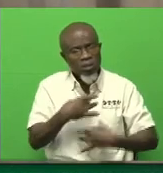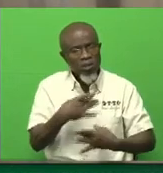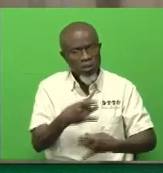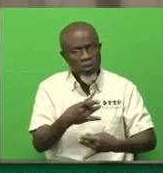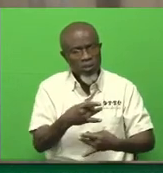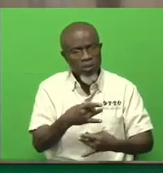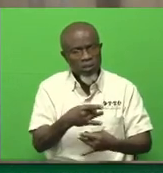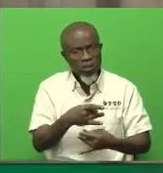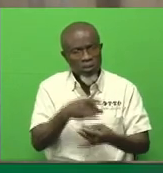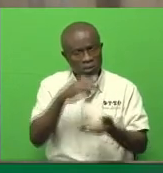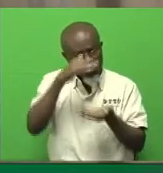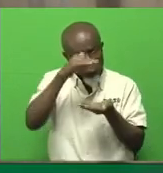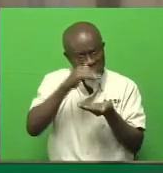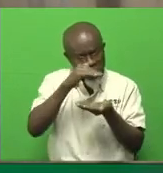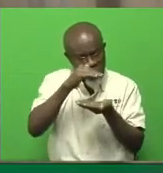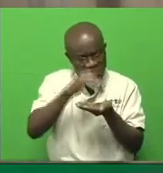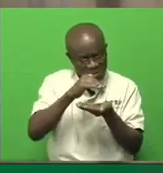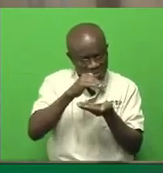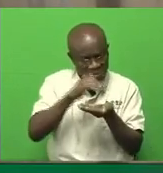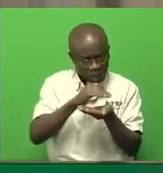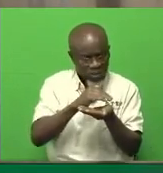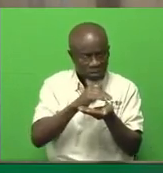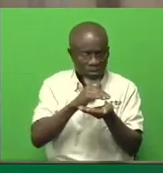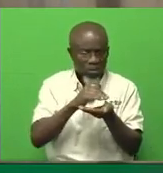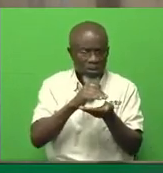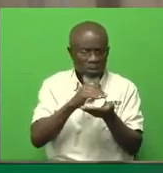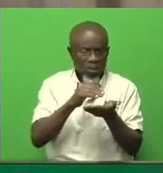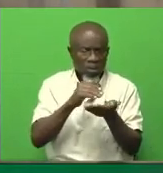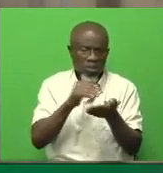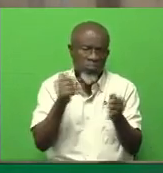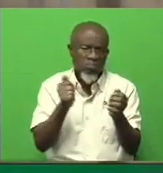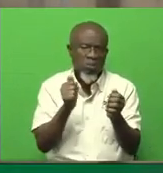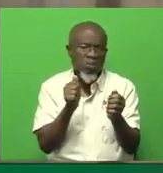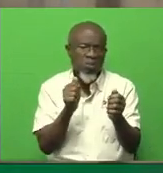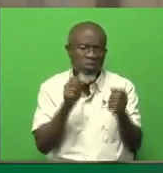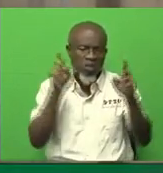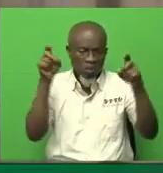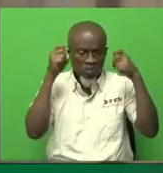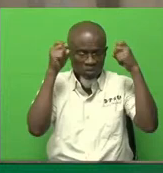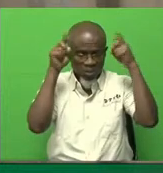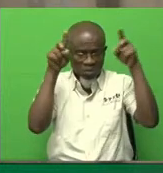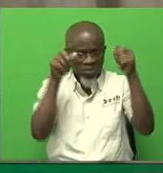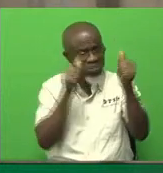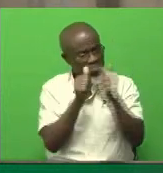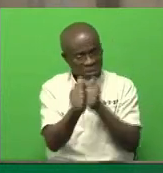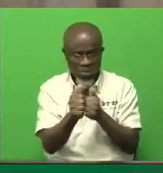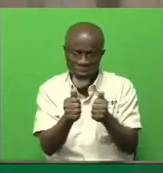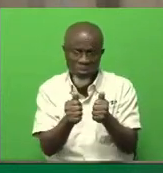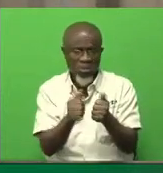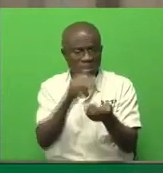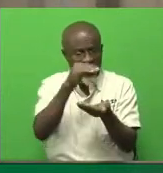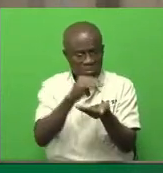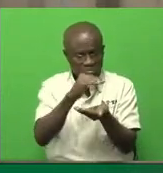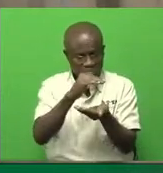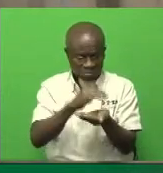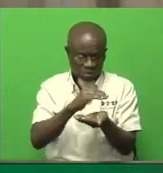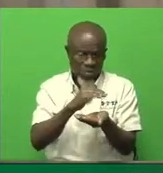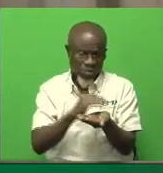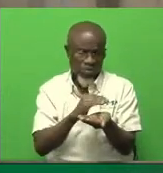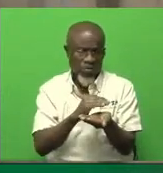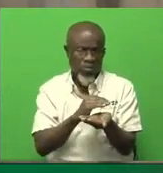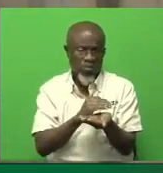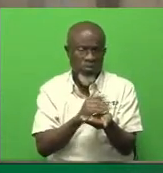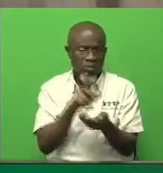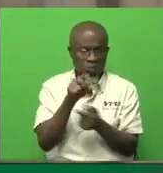in All Passes started since 2016. 2017 the results